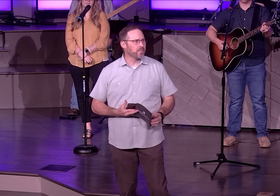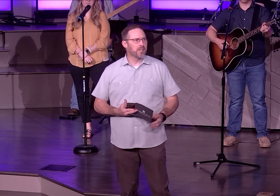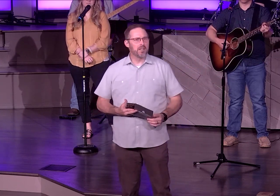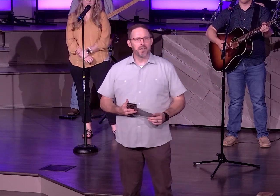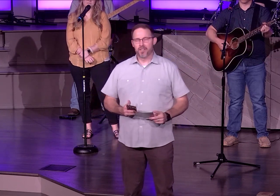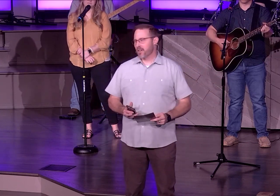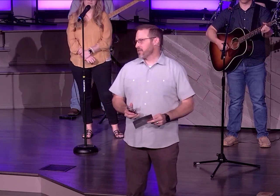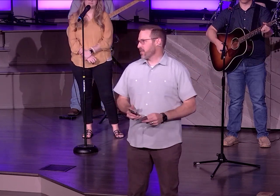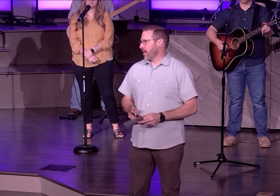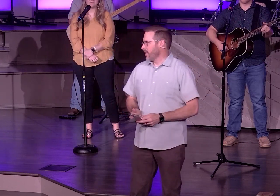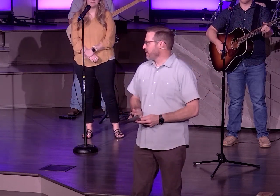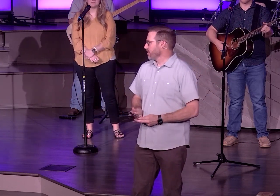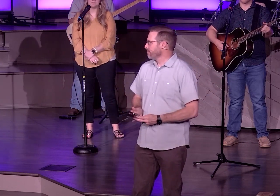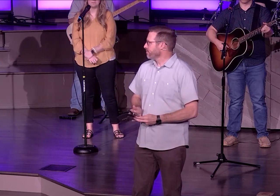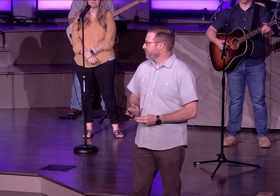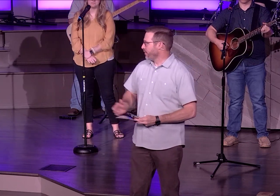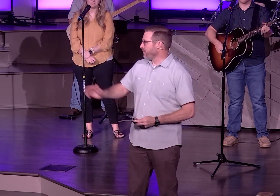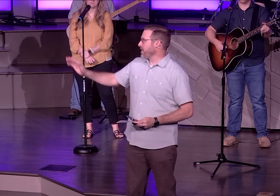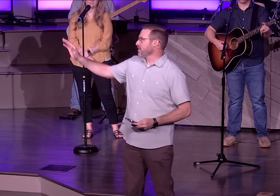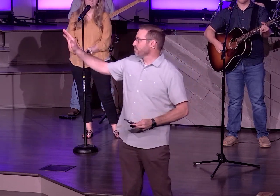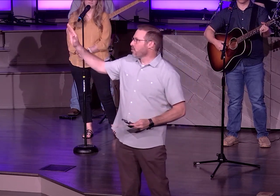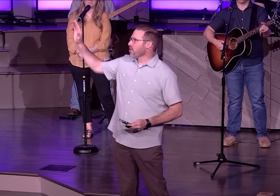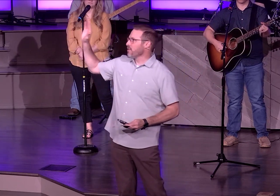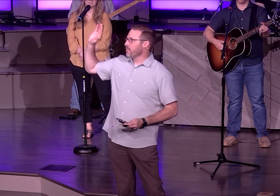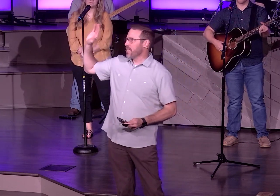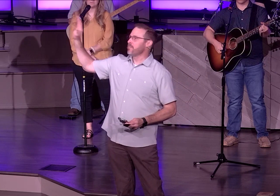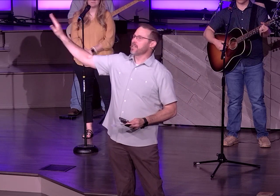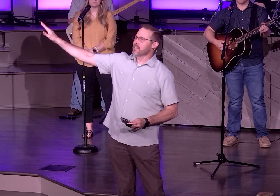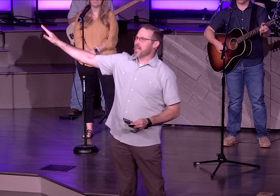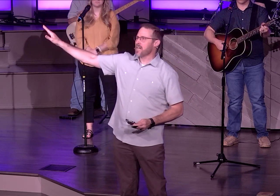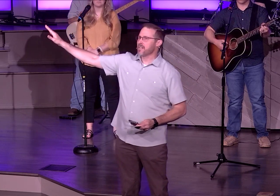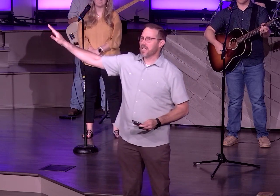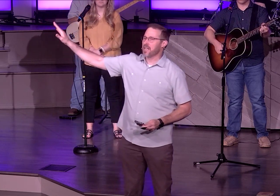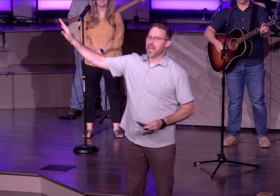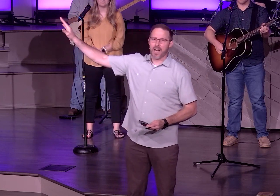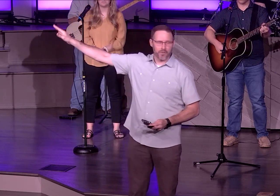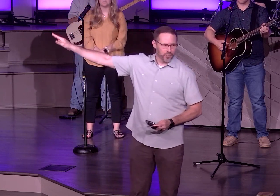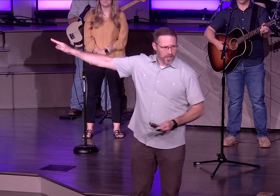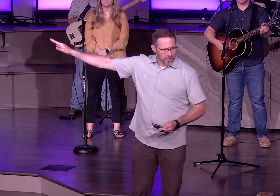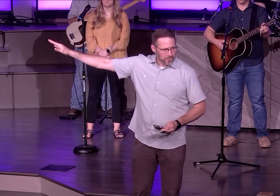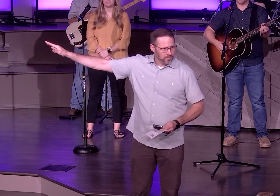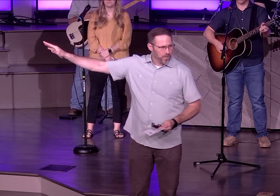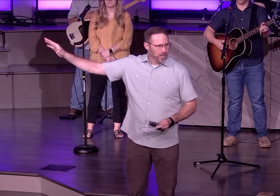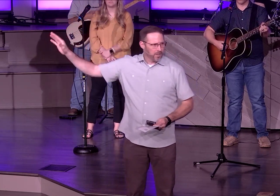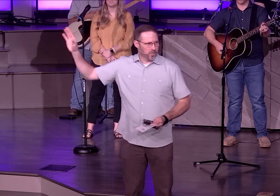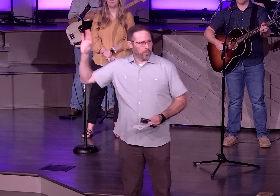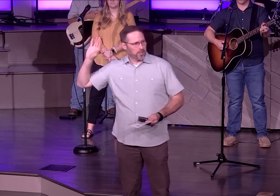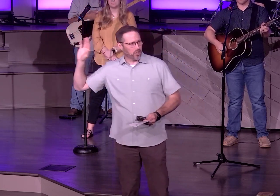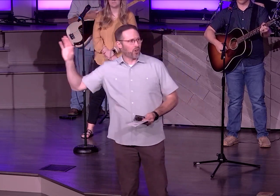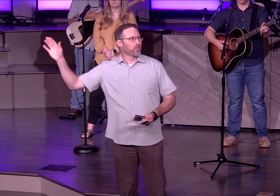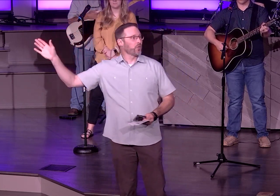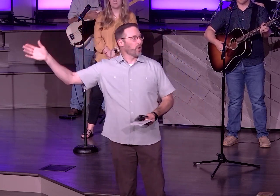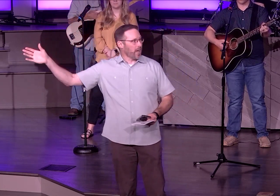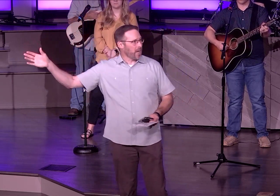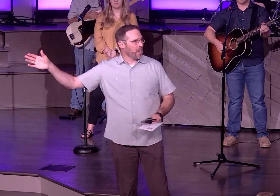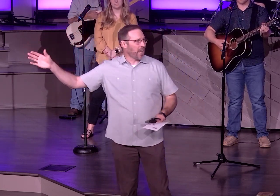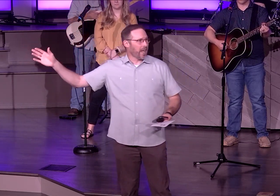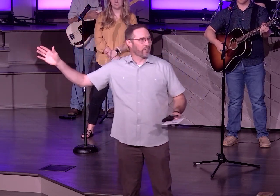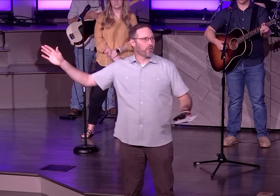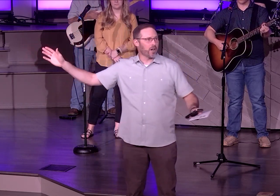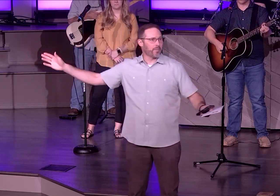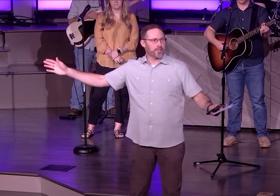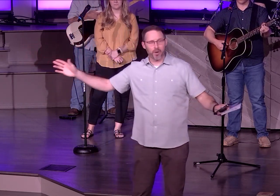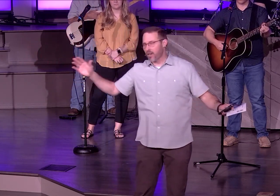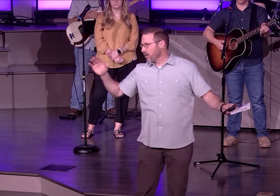division. There's another 50 or more being built down in Alvarado. There's a bunch on the way